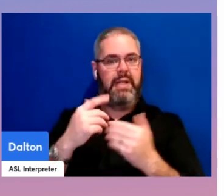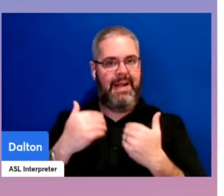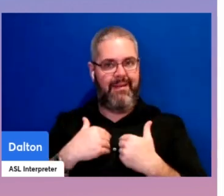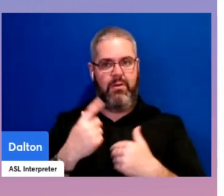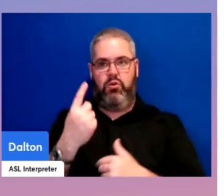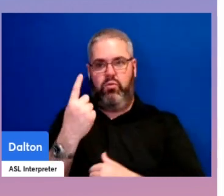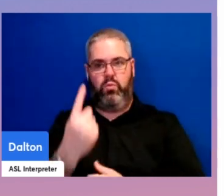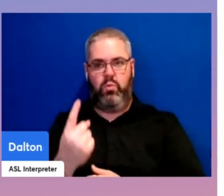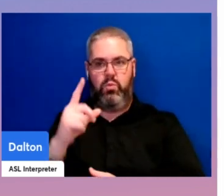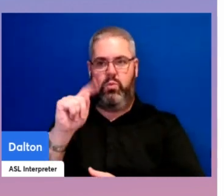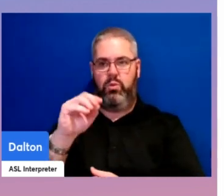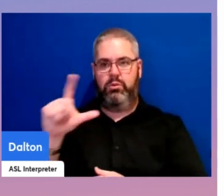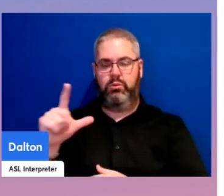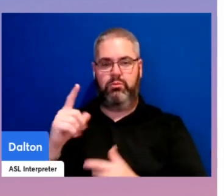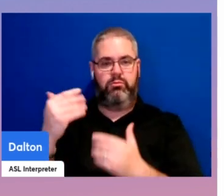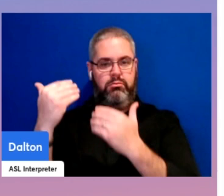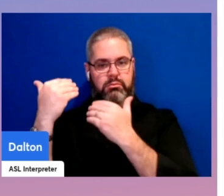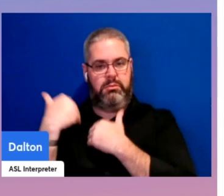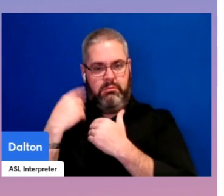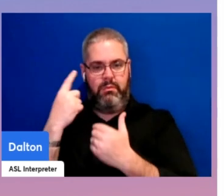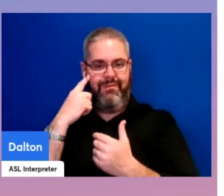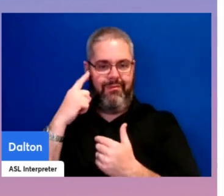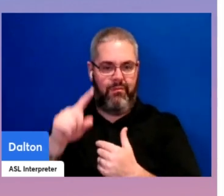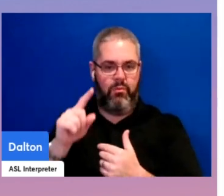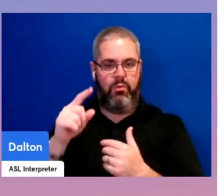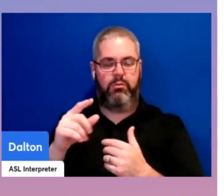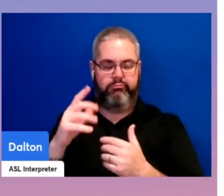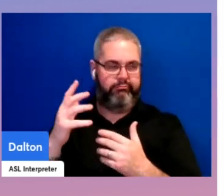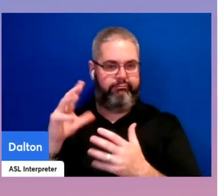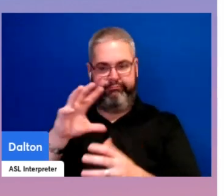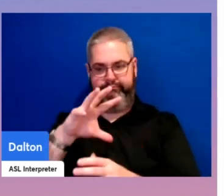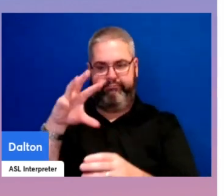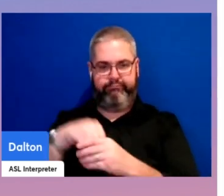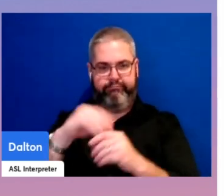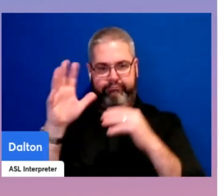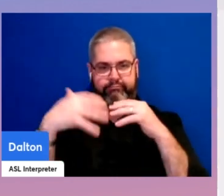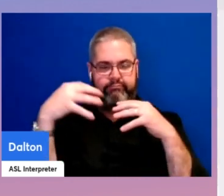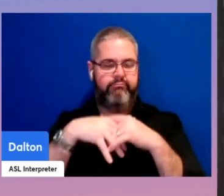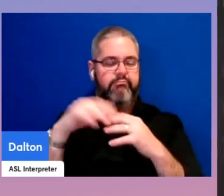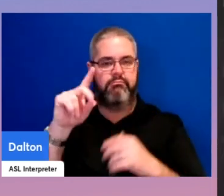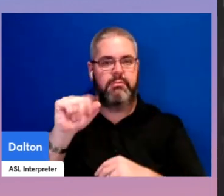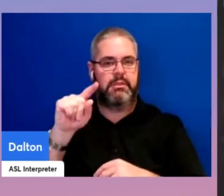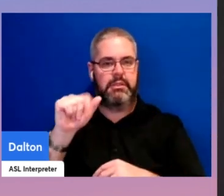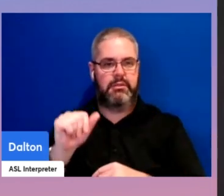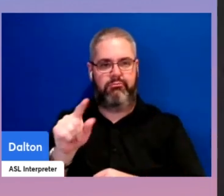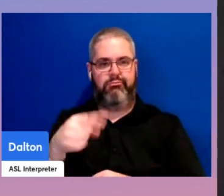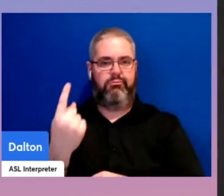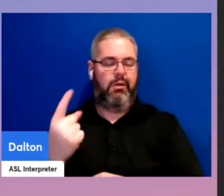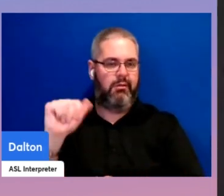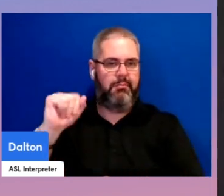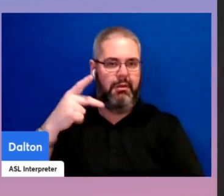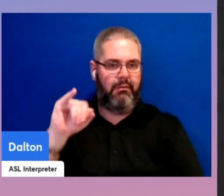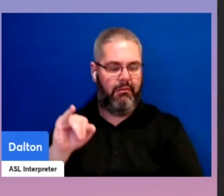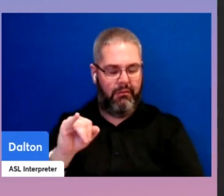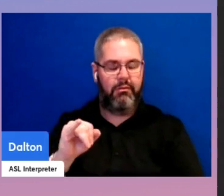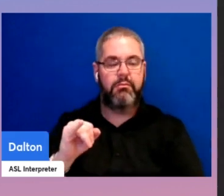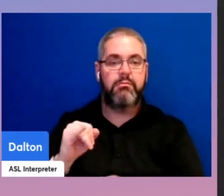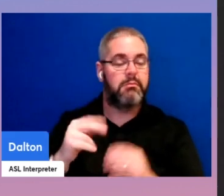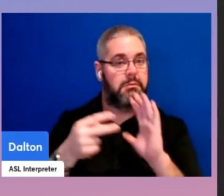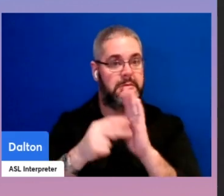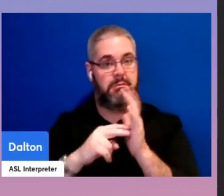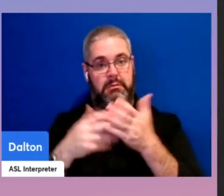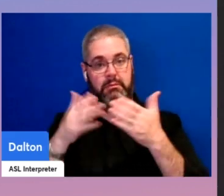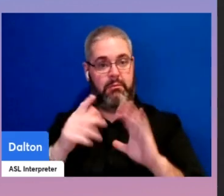tool that's responsible for encrypting our data. It's a single API. What this allows us to do is this allows